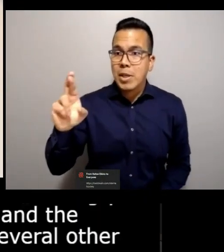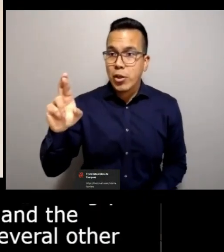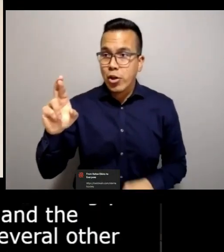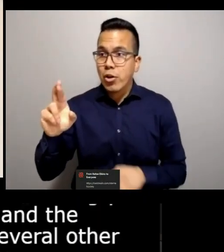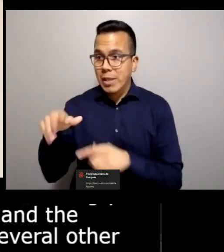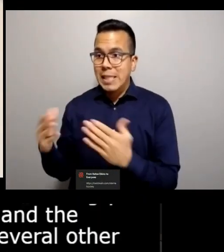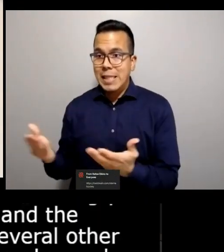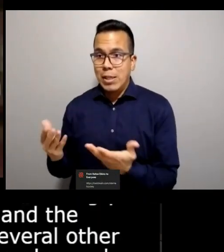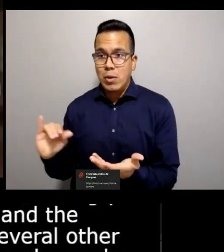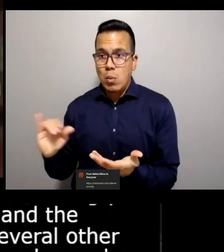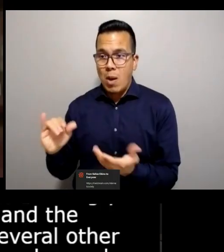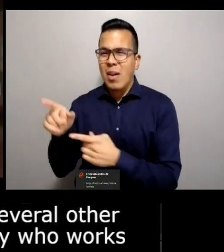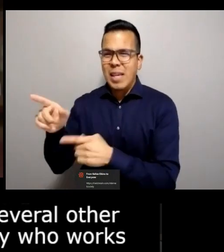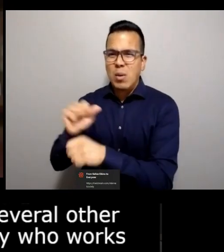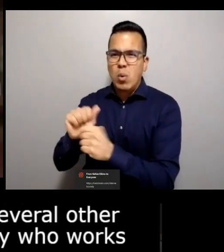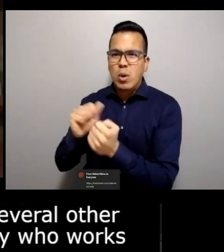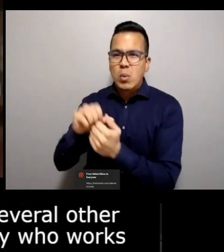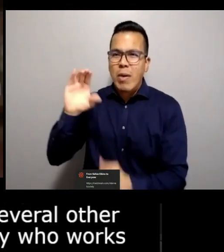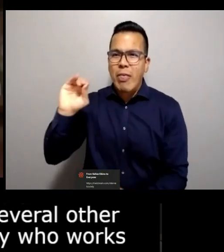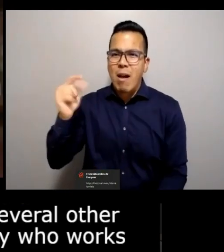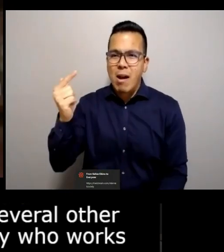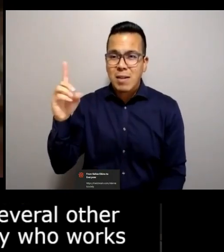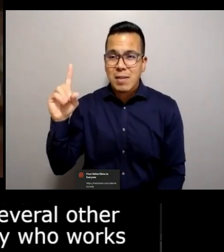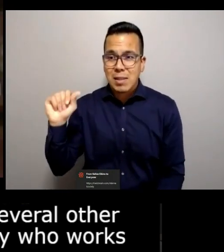here too. So